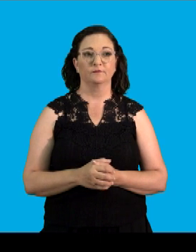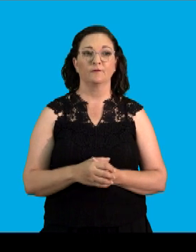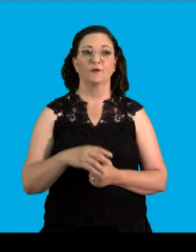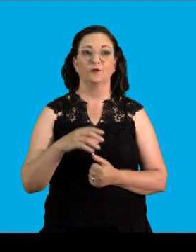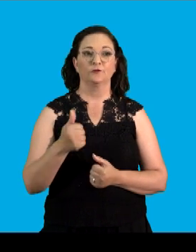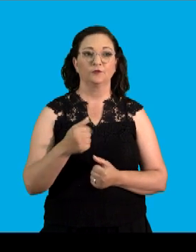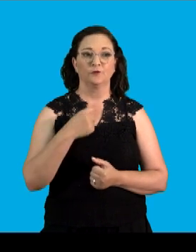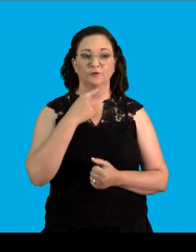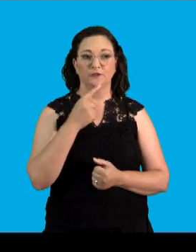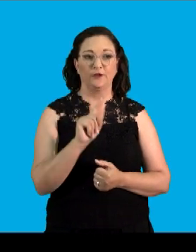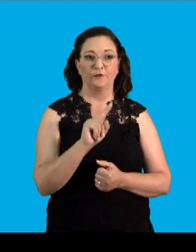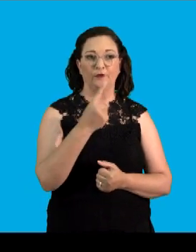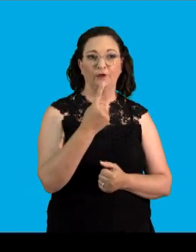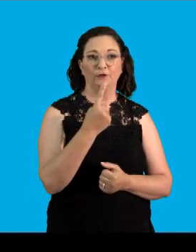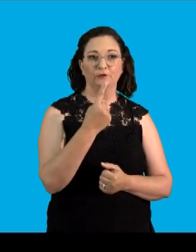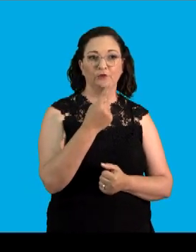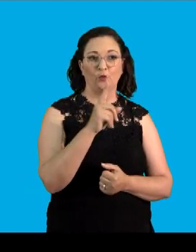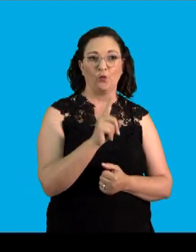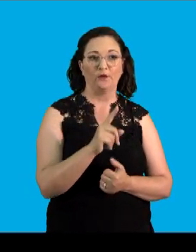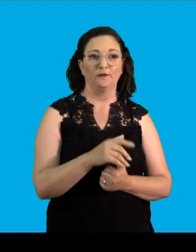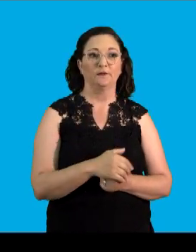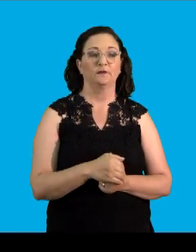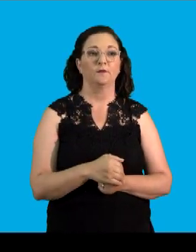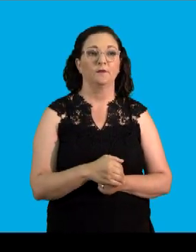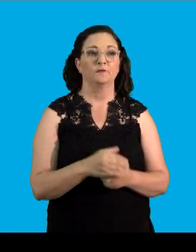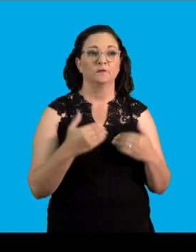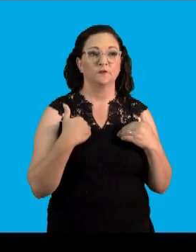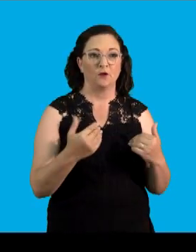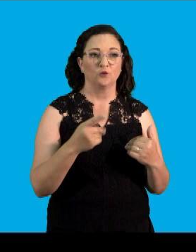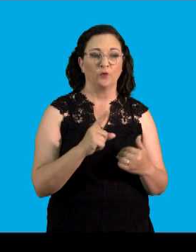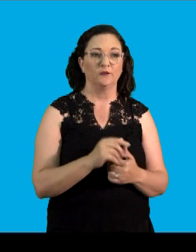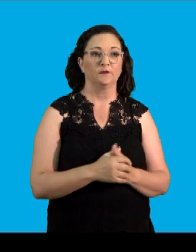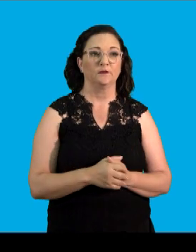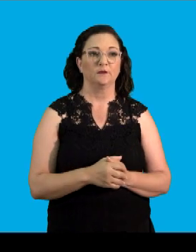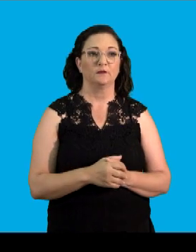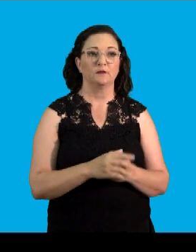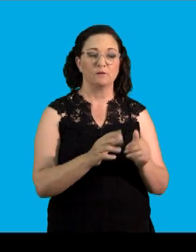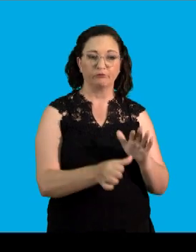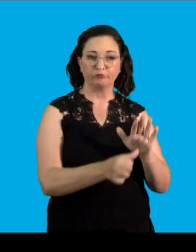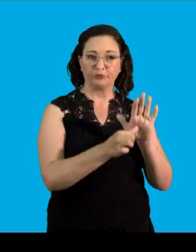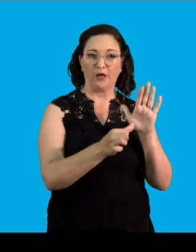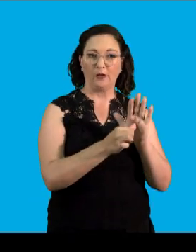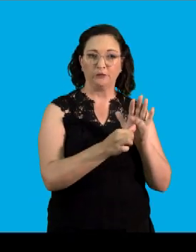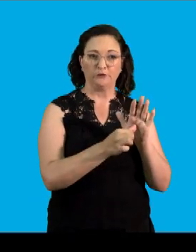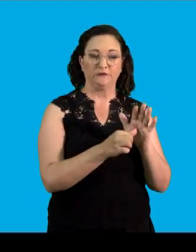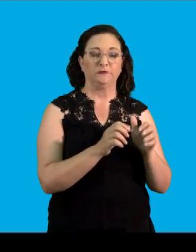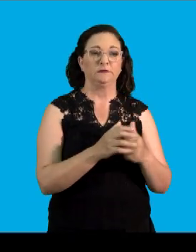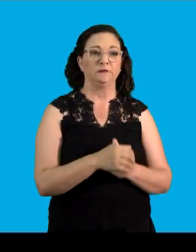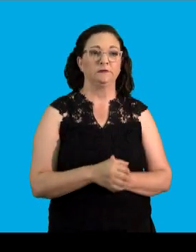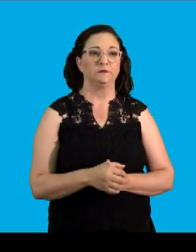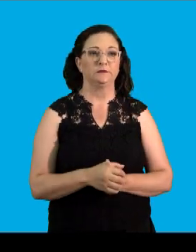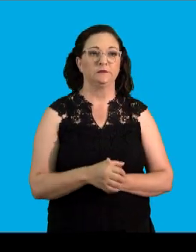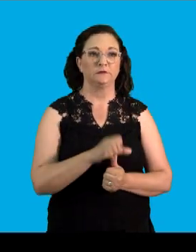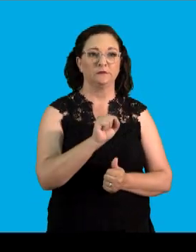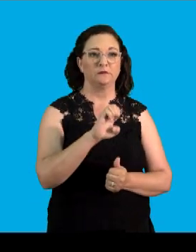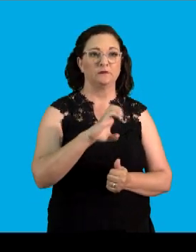All right, so we've got the first one, which is what? We're starting off with primary sector.